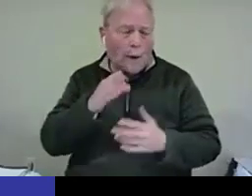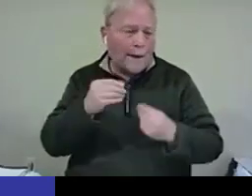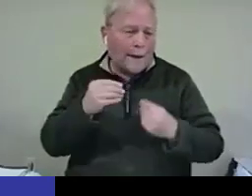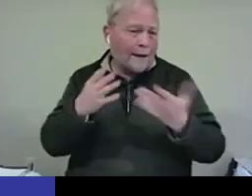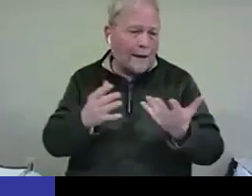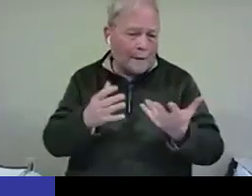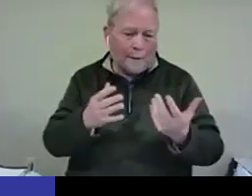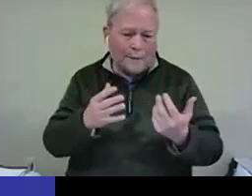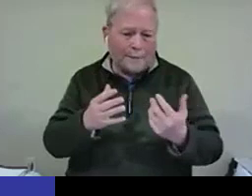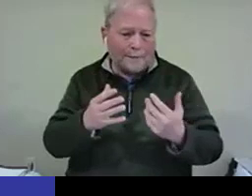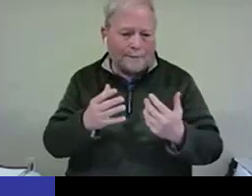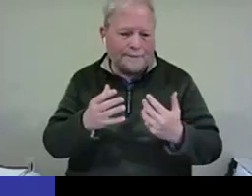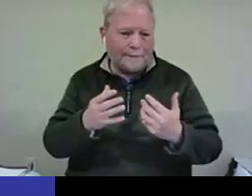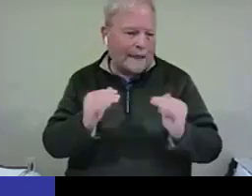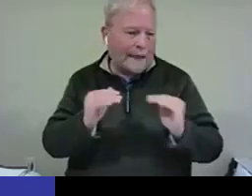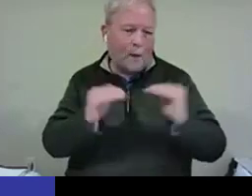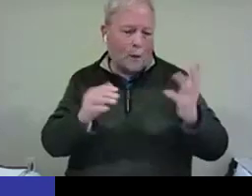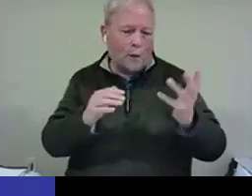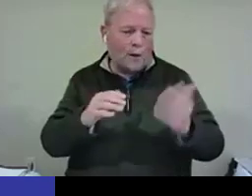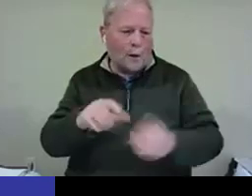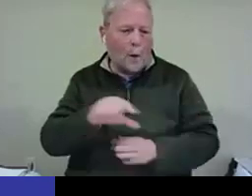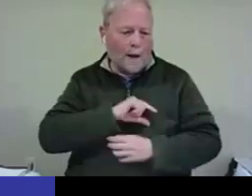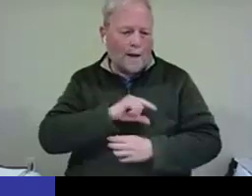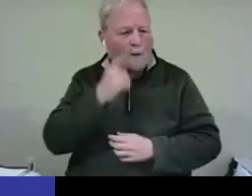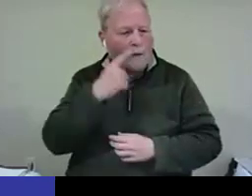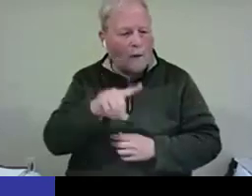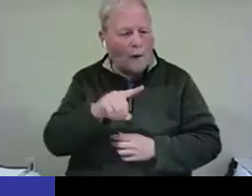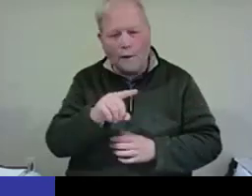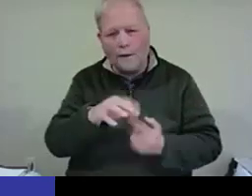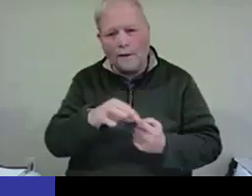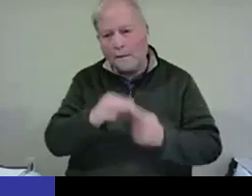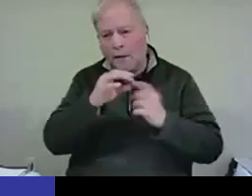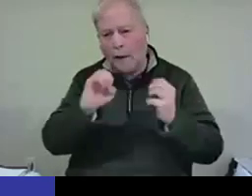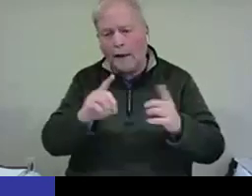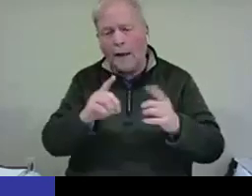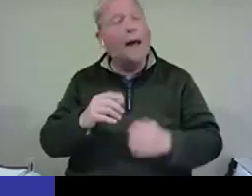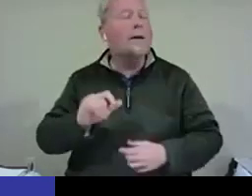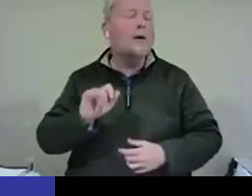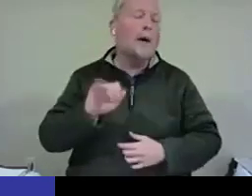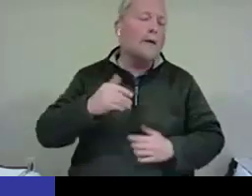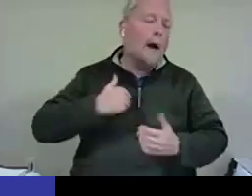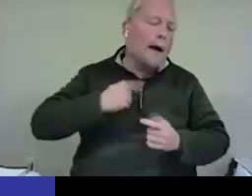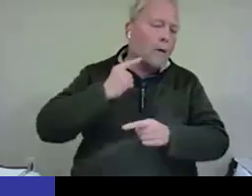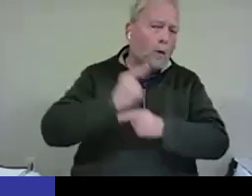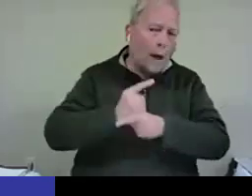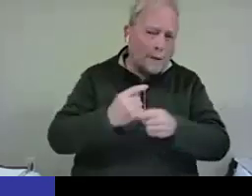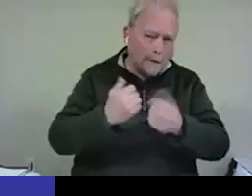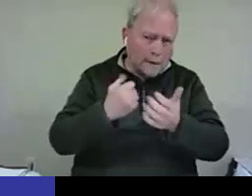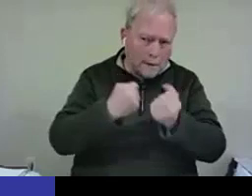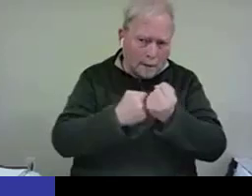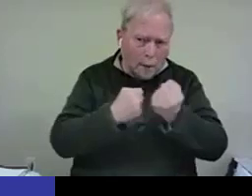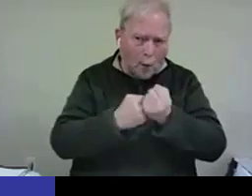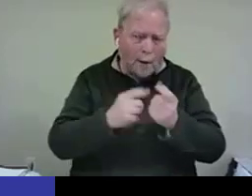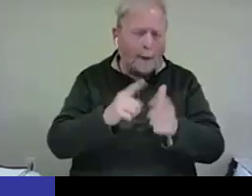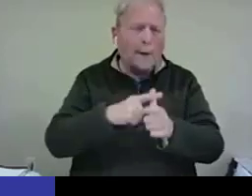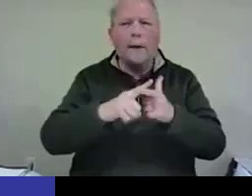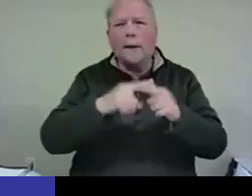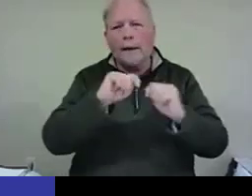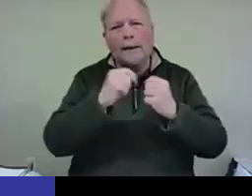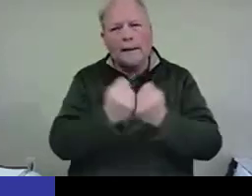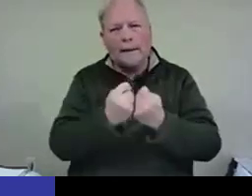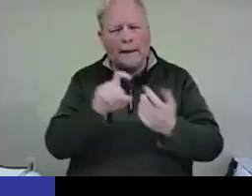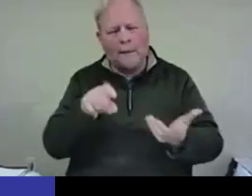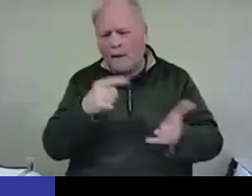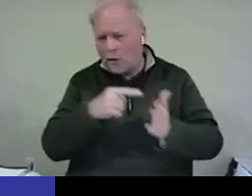So if you already have the right supports in place, the team will need to ask, do we have the right supports and interventions in